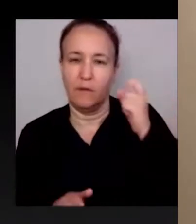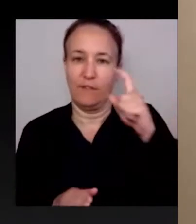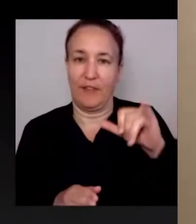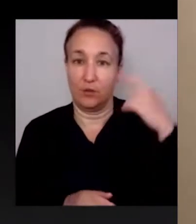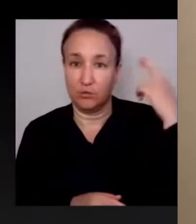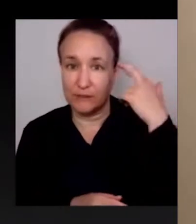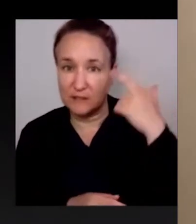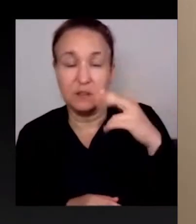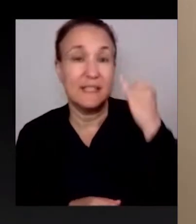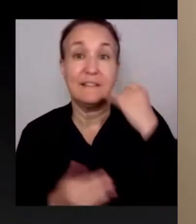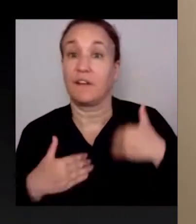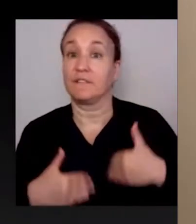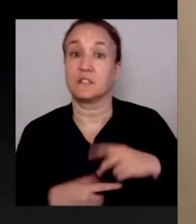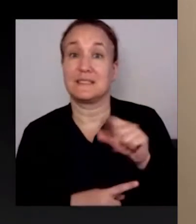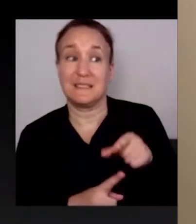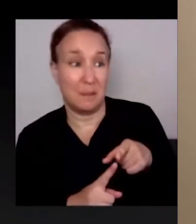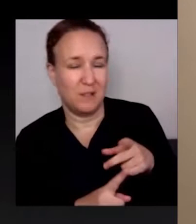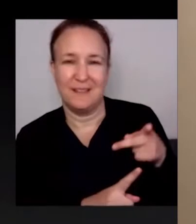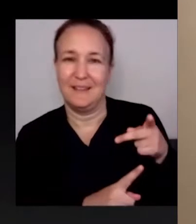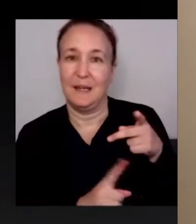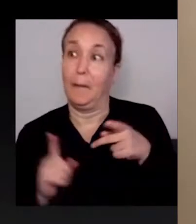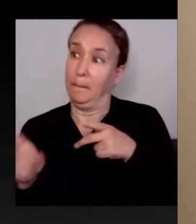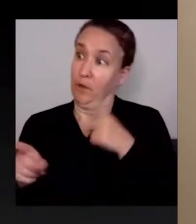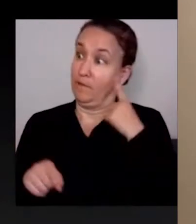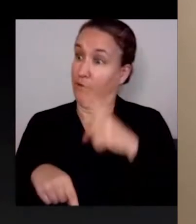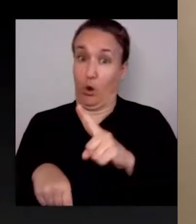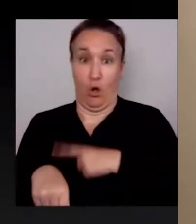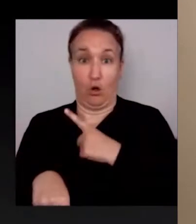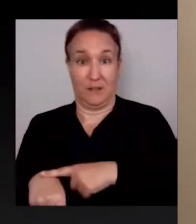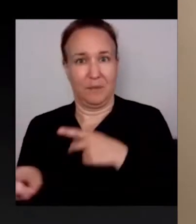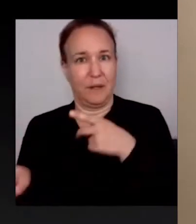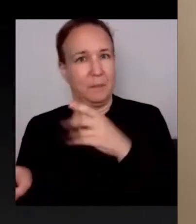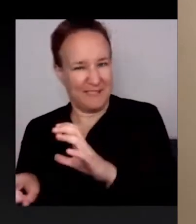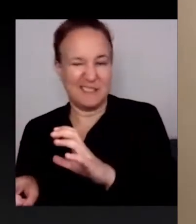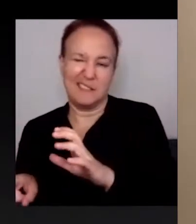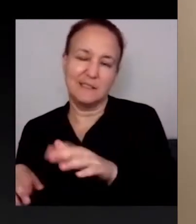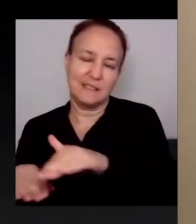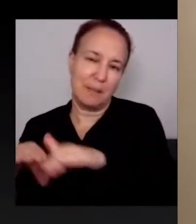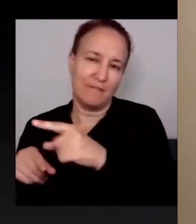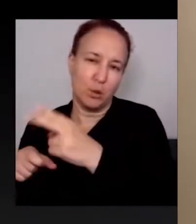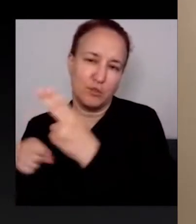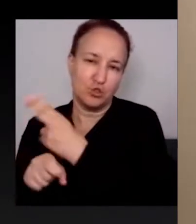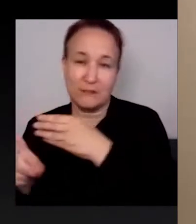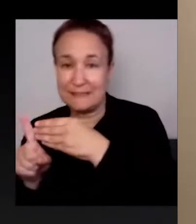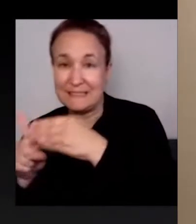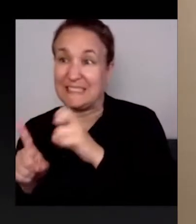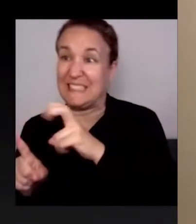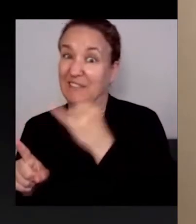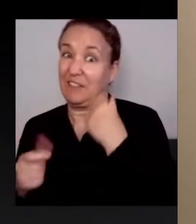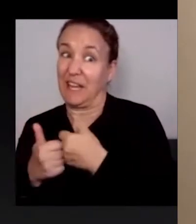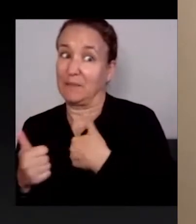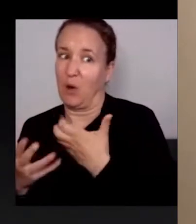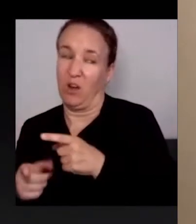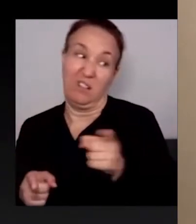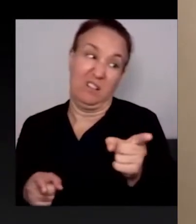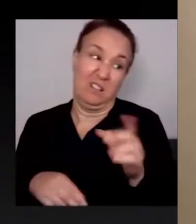physically disabled, PCs have for a long time been your platform of choice, even if many of the games you want to play are